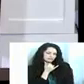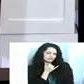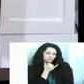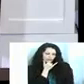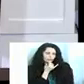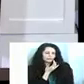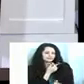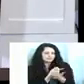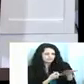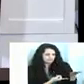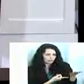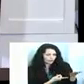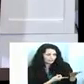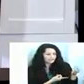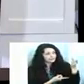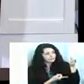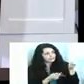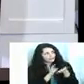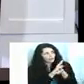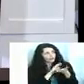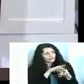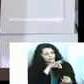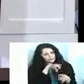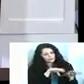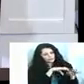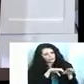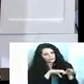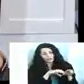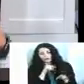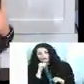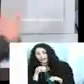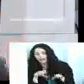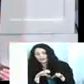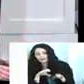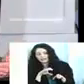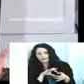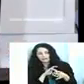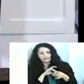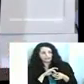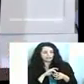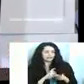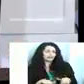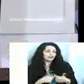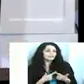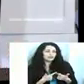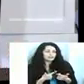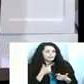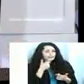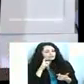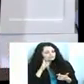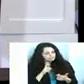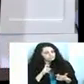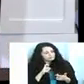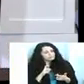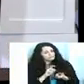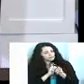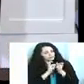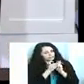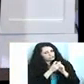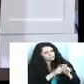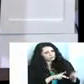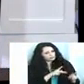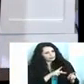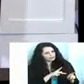Spirit doing in our lives? That truly we should be a changing people and a changing experience of